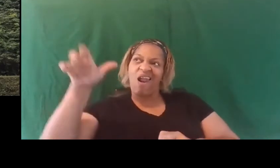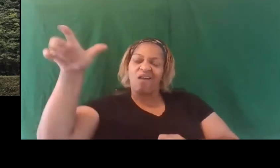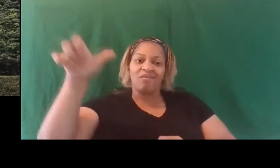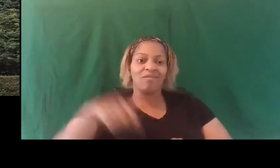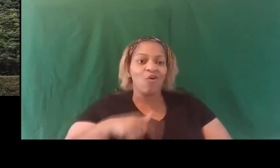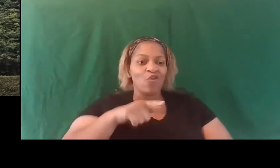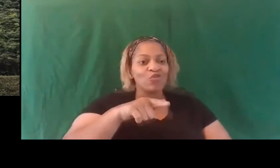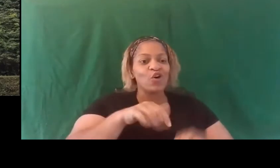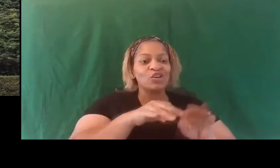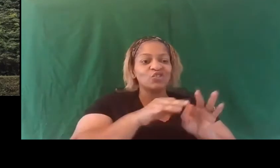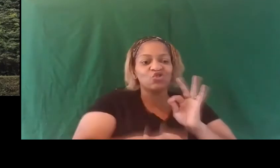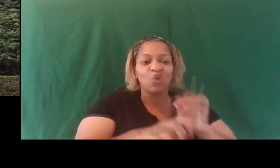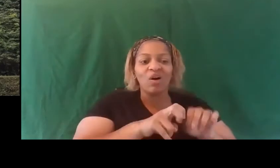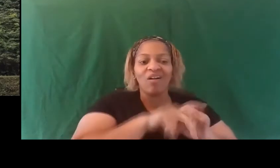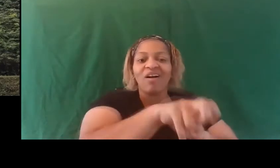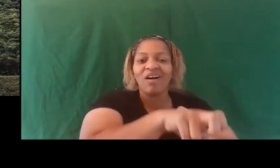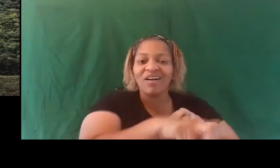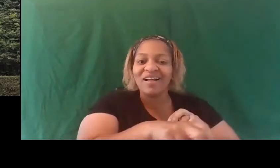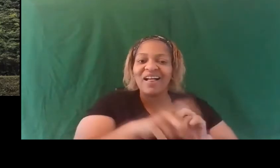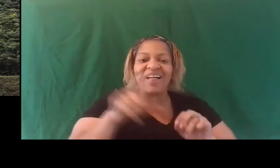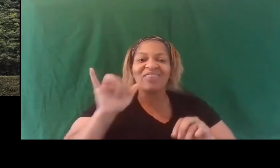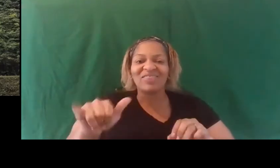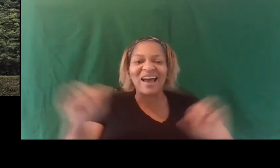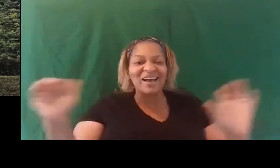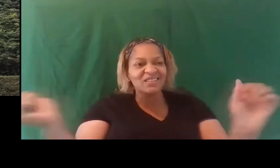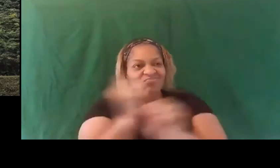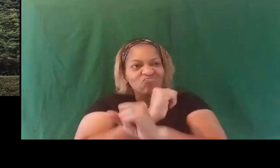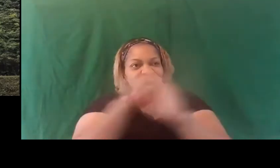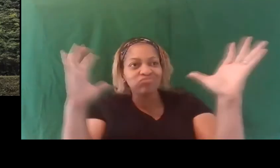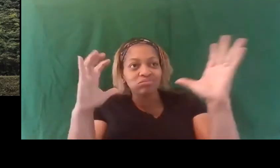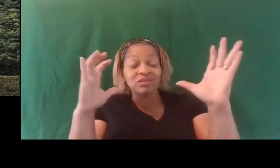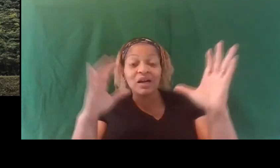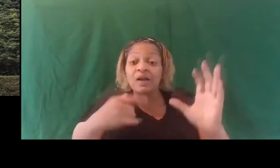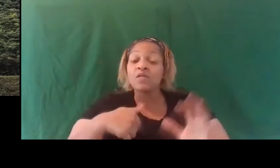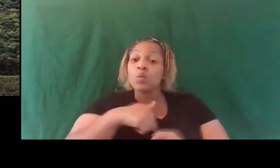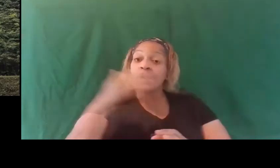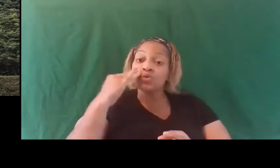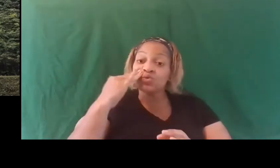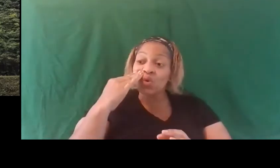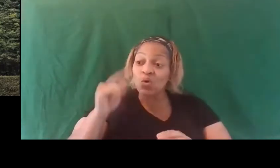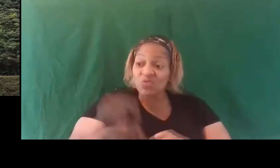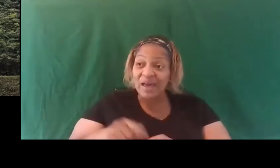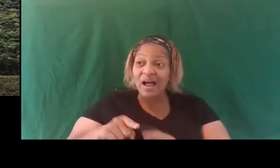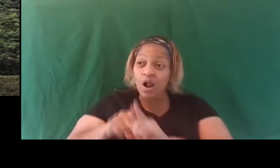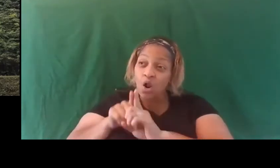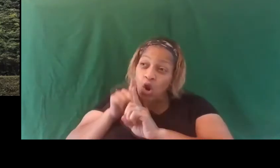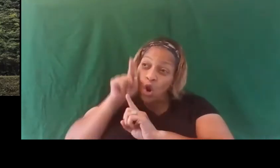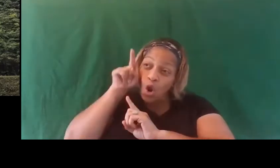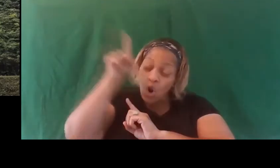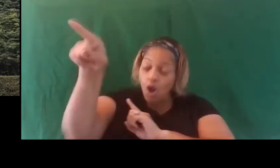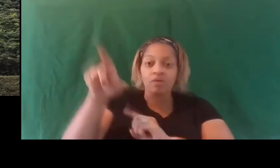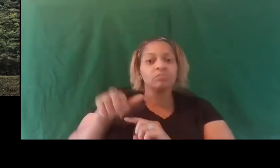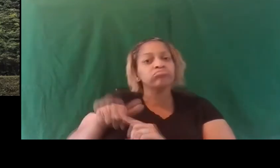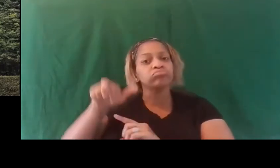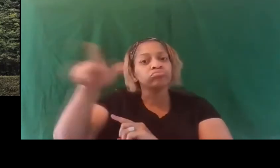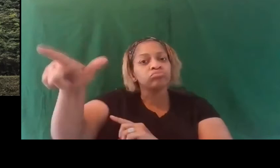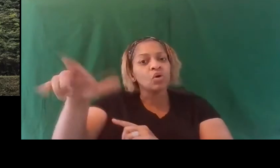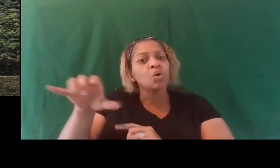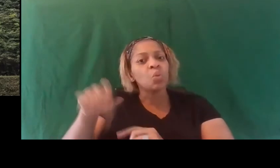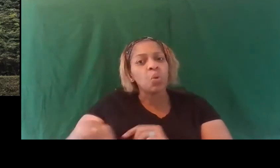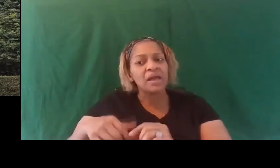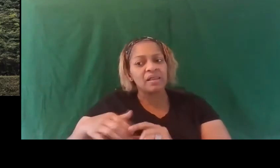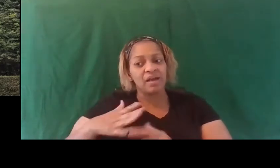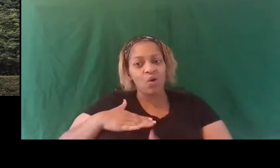perception. If we know that the amount of steps is going to get us where we want to go, are we willing to push past the comfort zone?